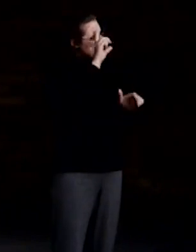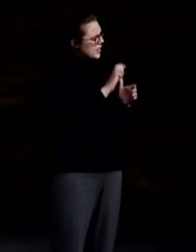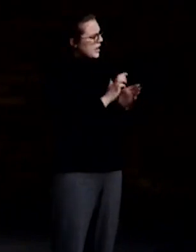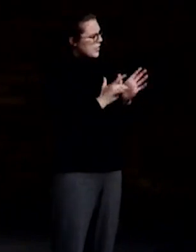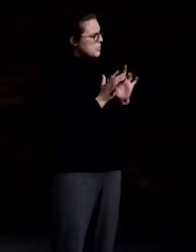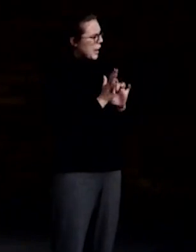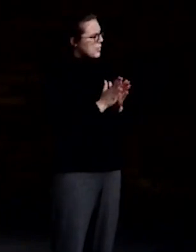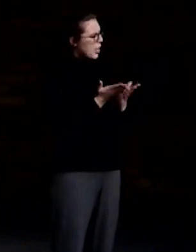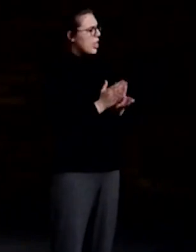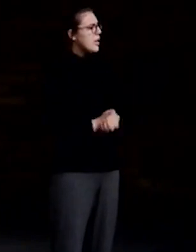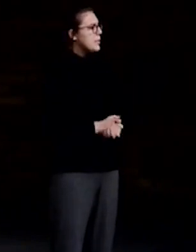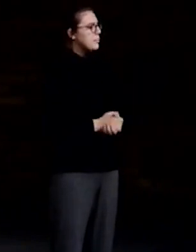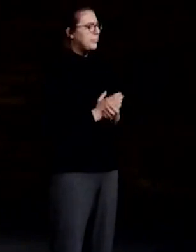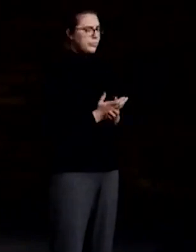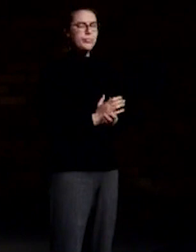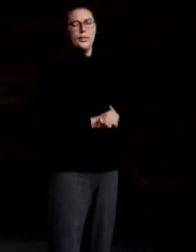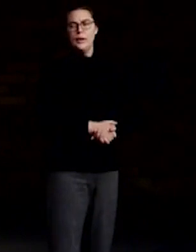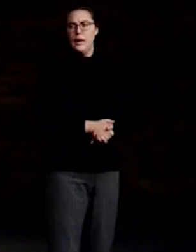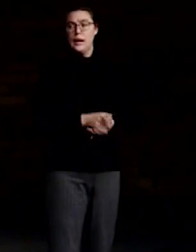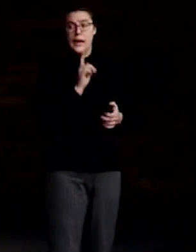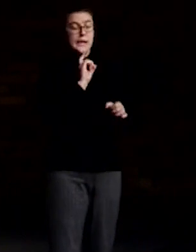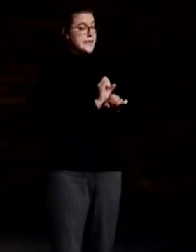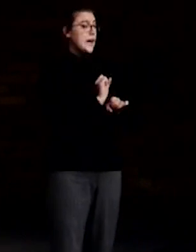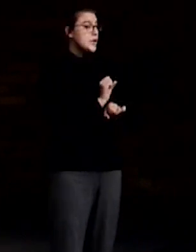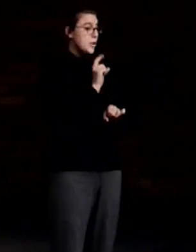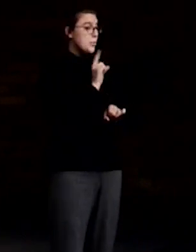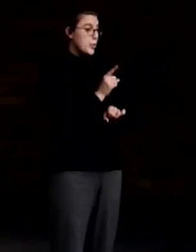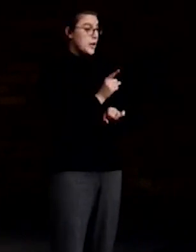Well, it's actually pretty remarkable.